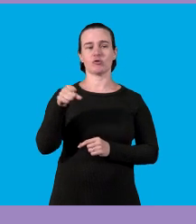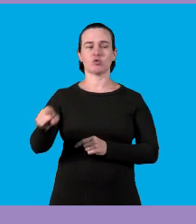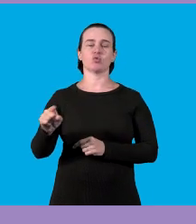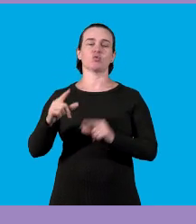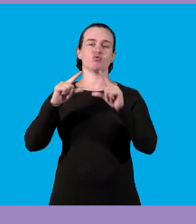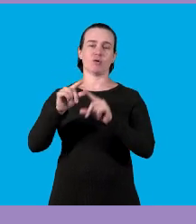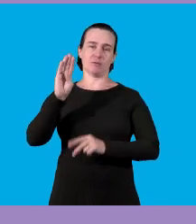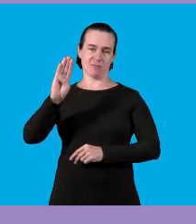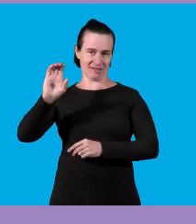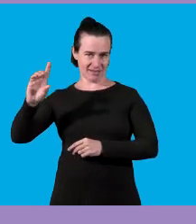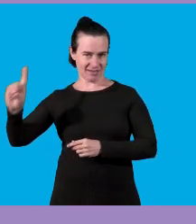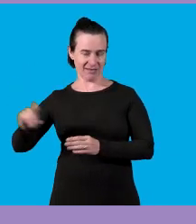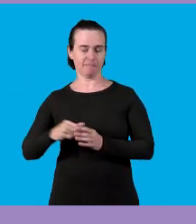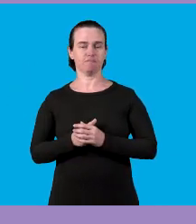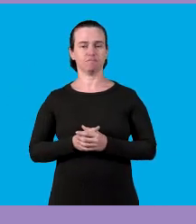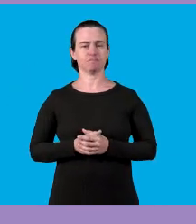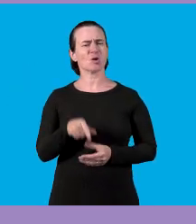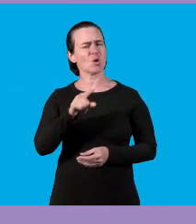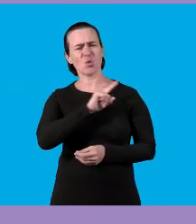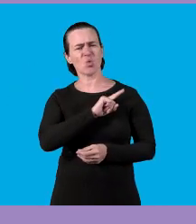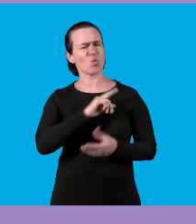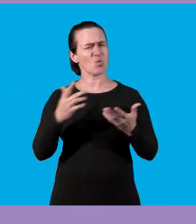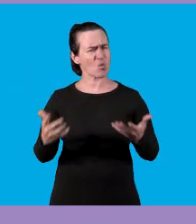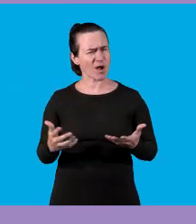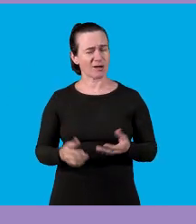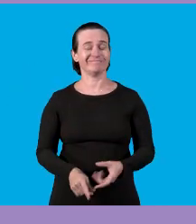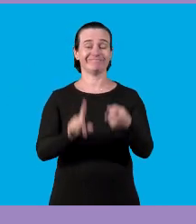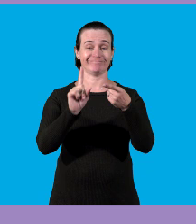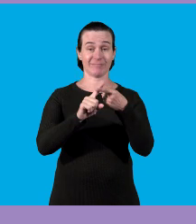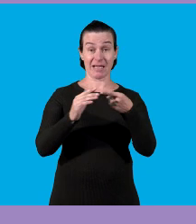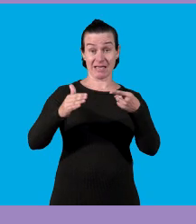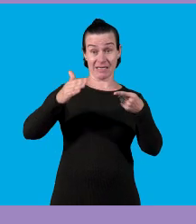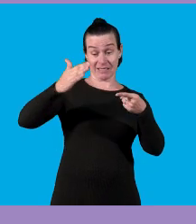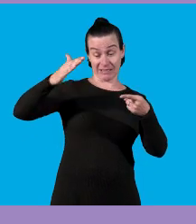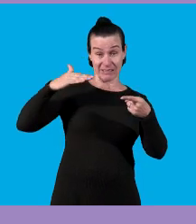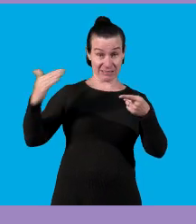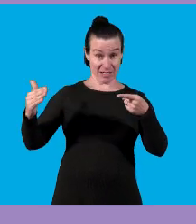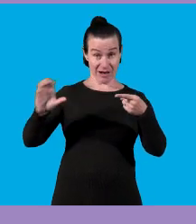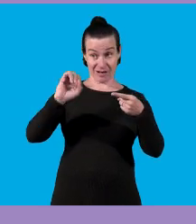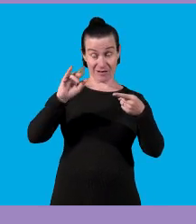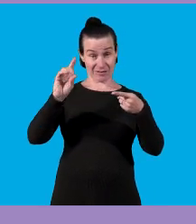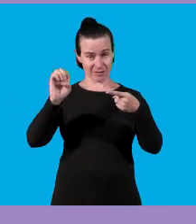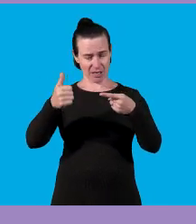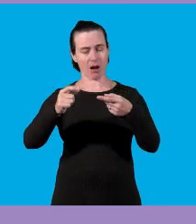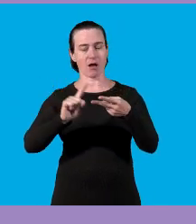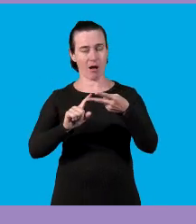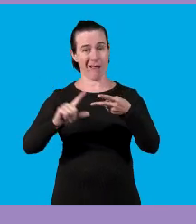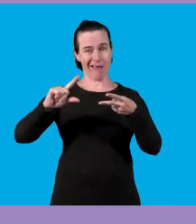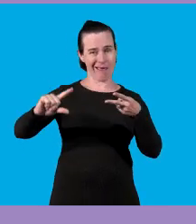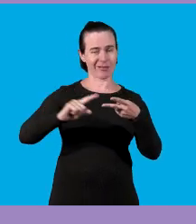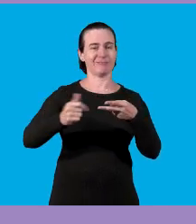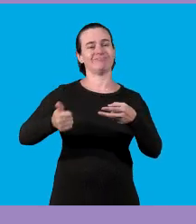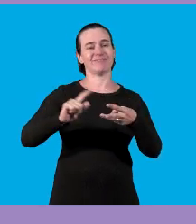triangle BCD. And that would be because of the side, angle, and